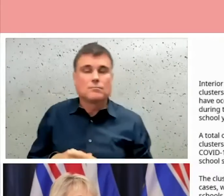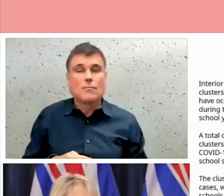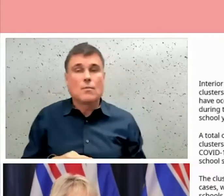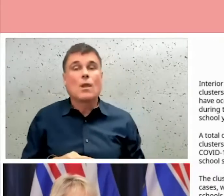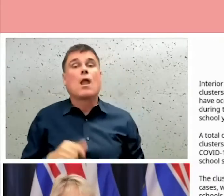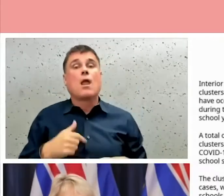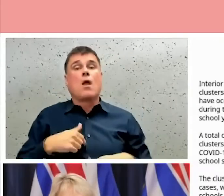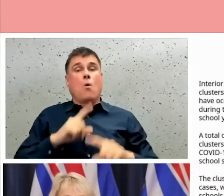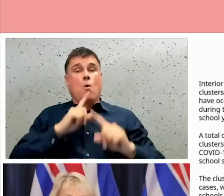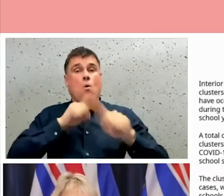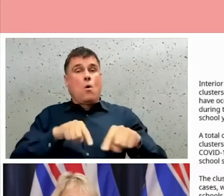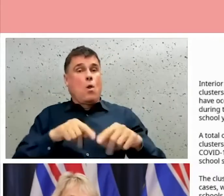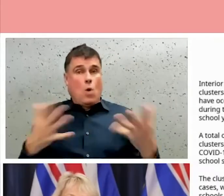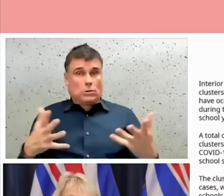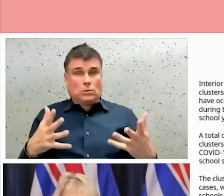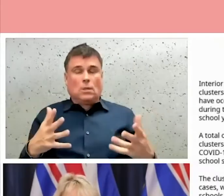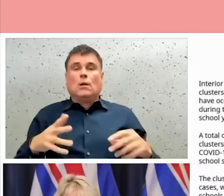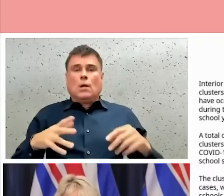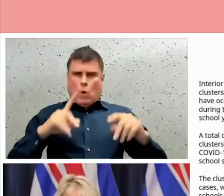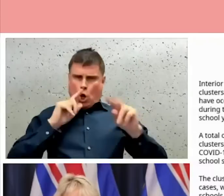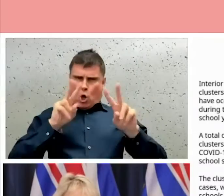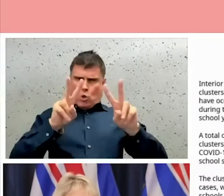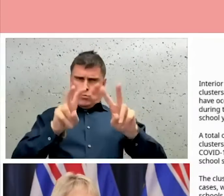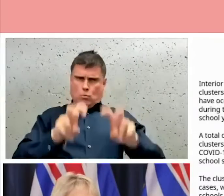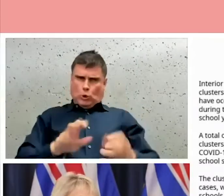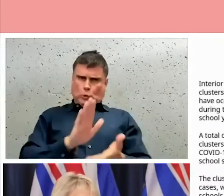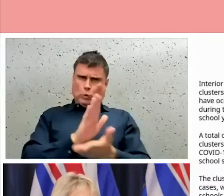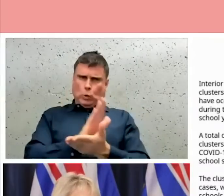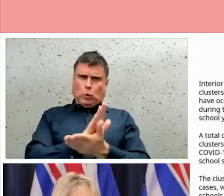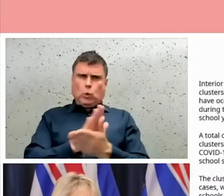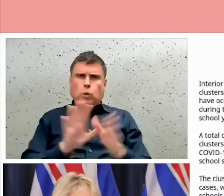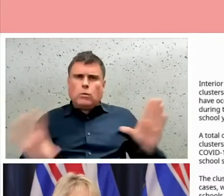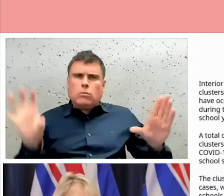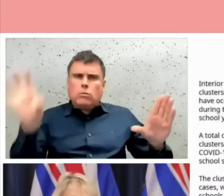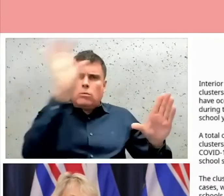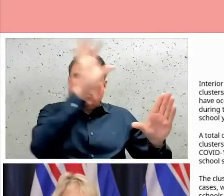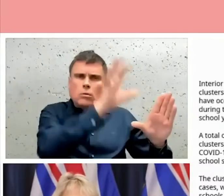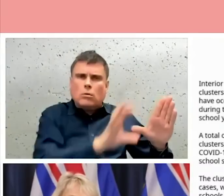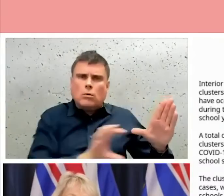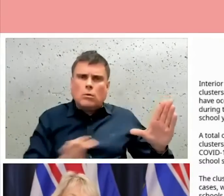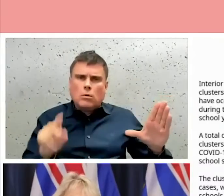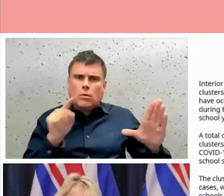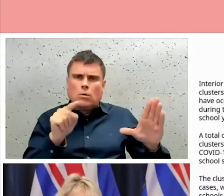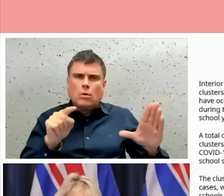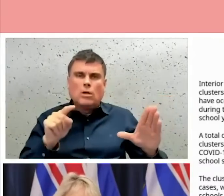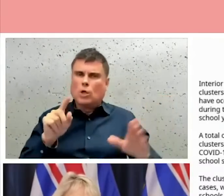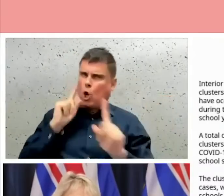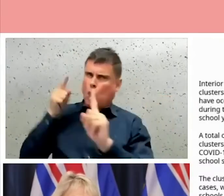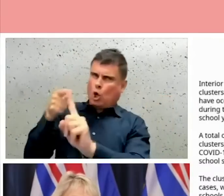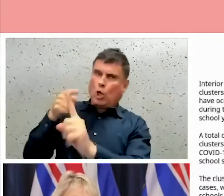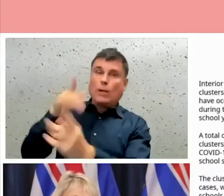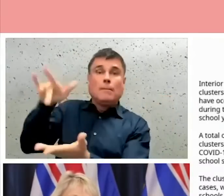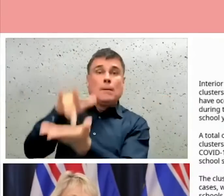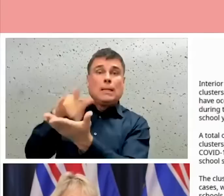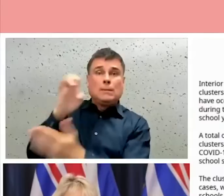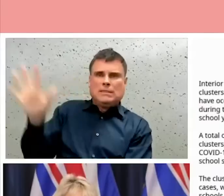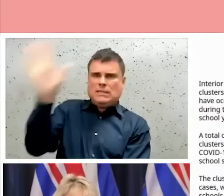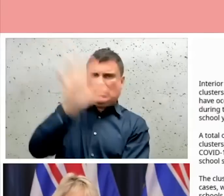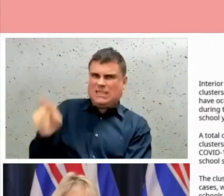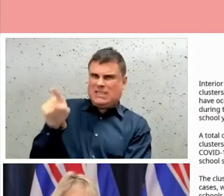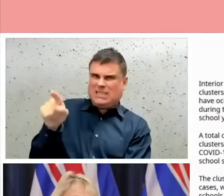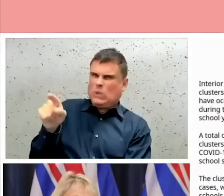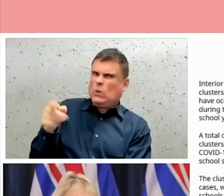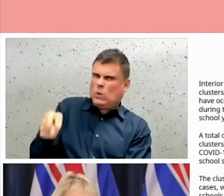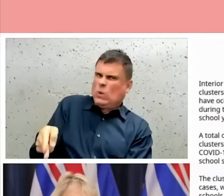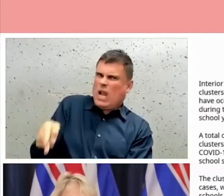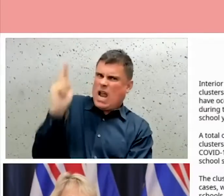we are seeing in schools, particularly in the interior health region, where we had those high rates of transmission in the